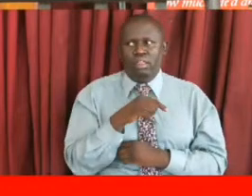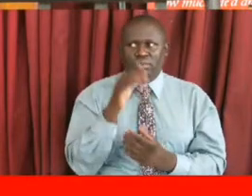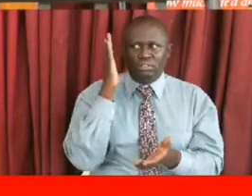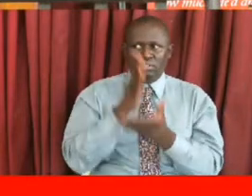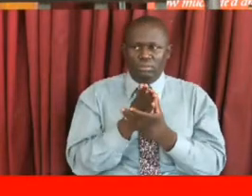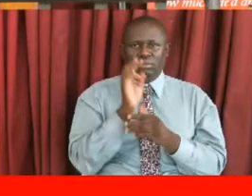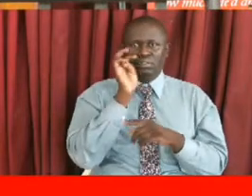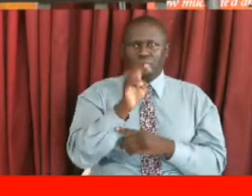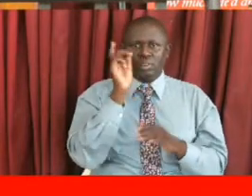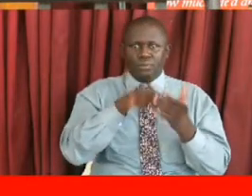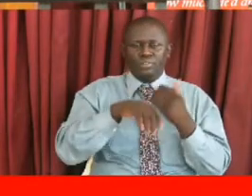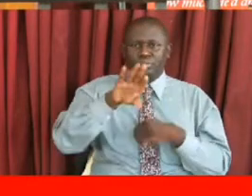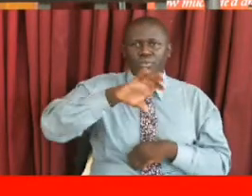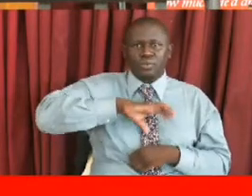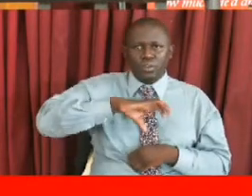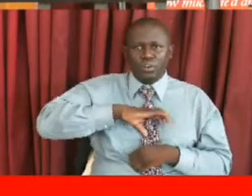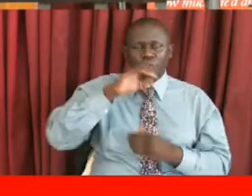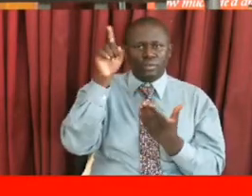faults and